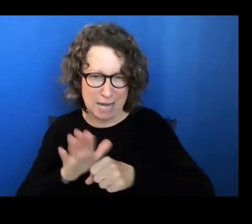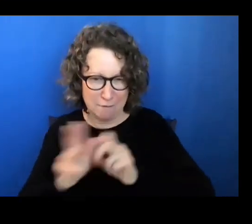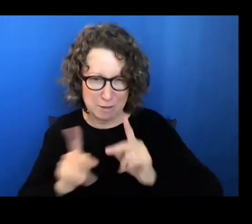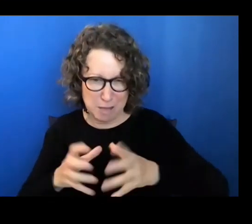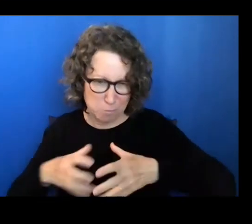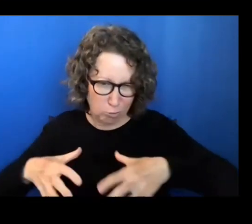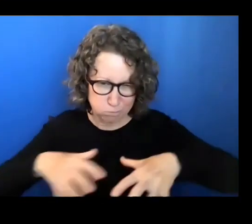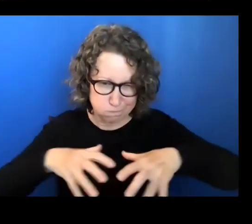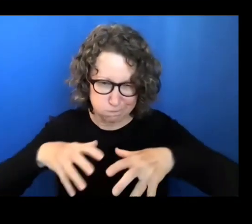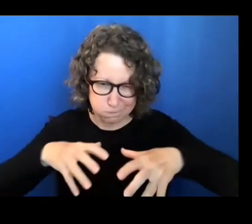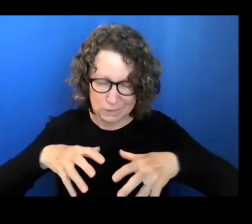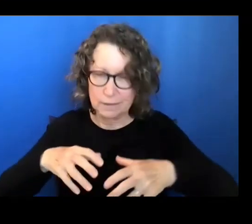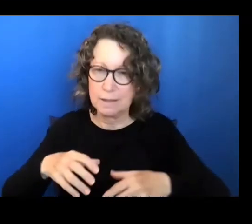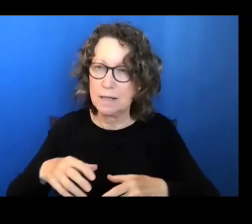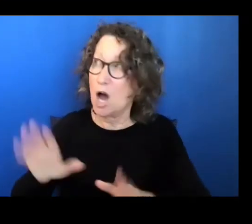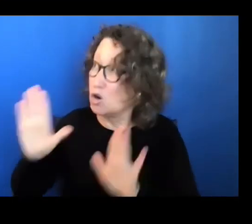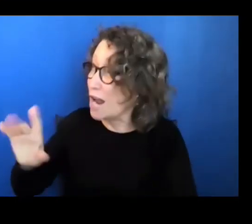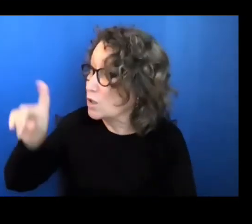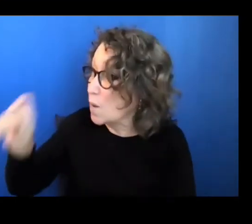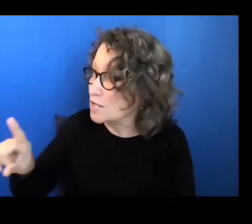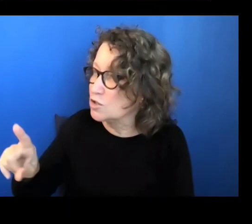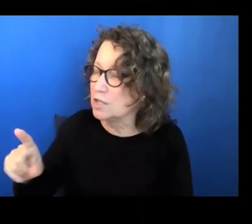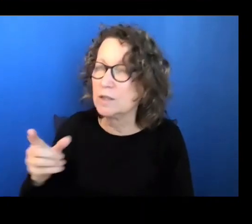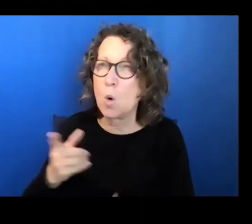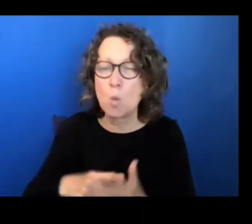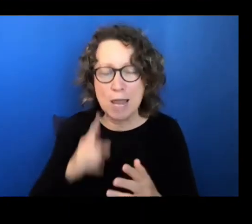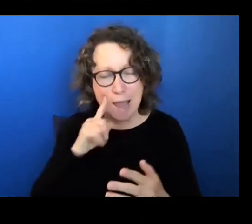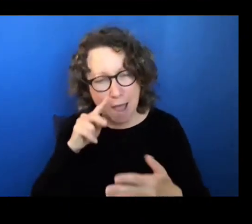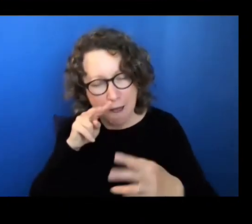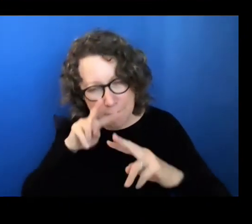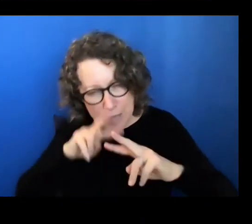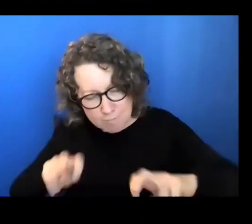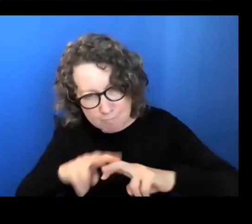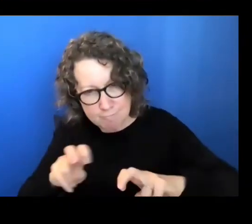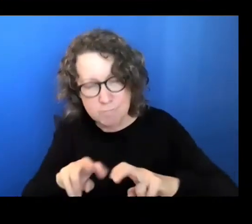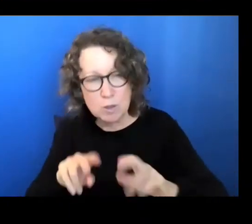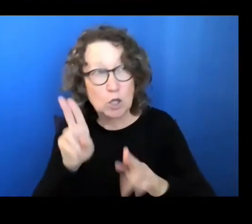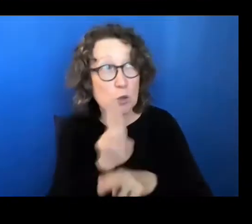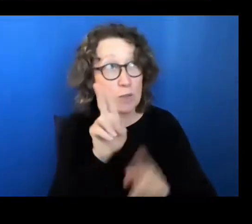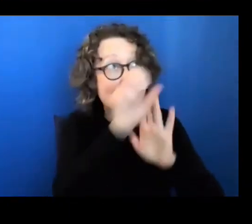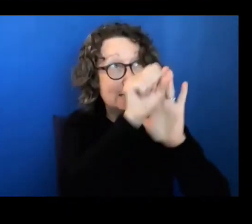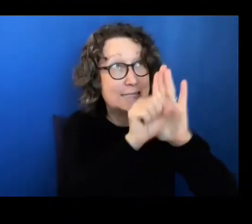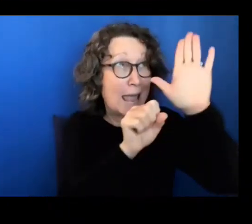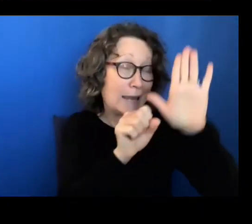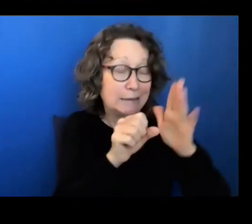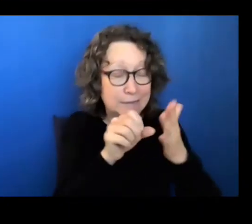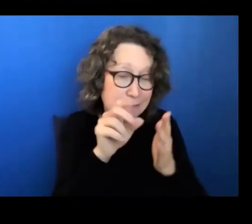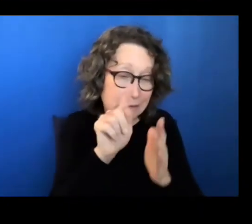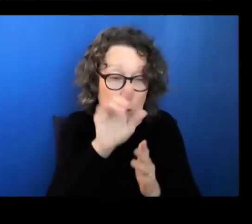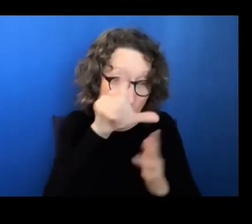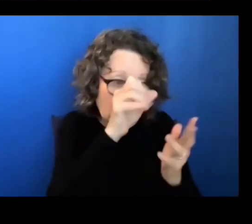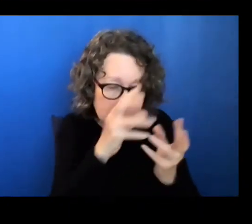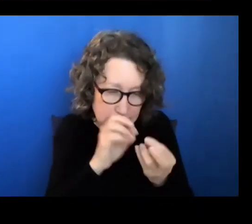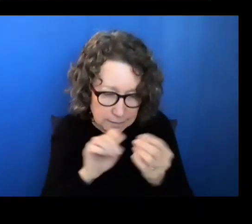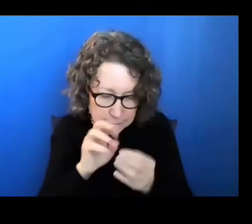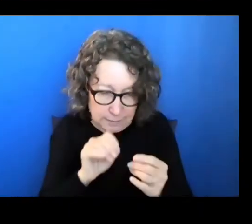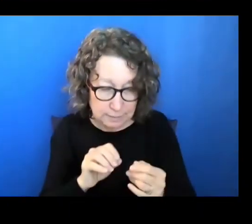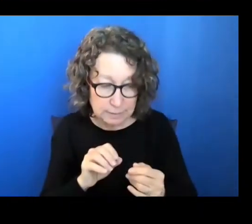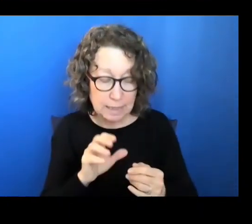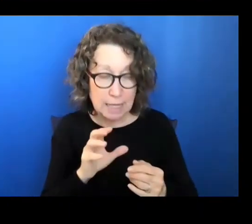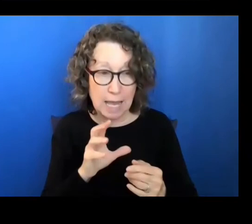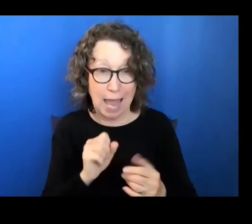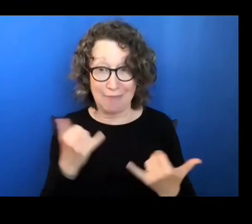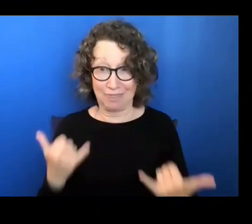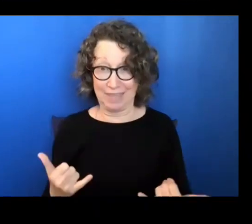Great question. We've done some modeling using state tools, and at the rate